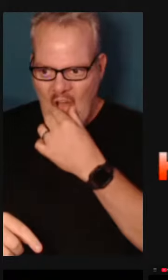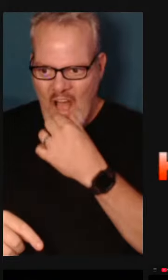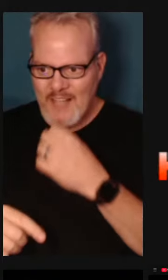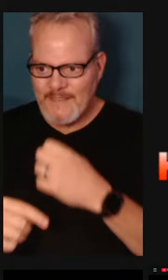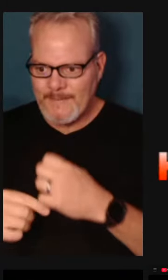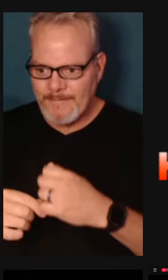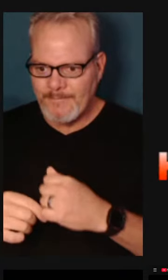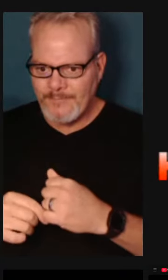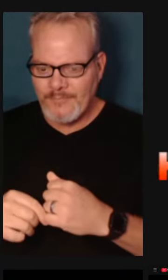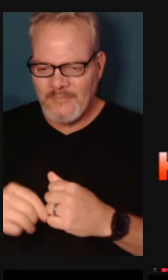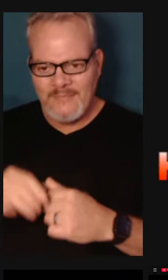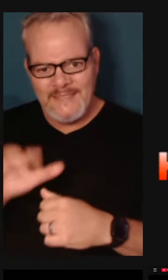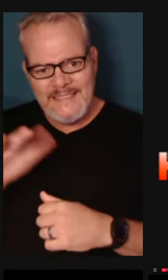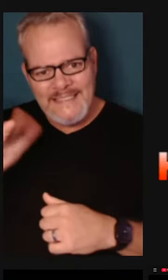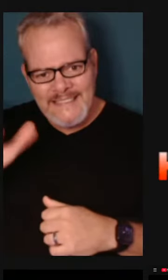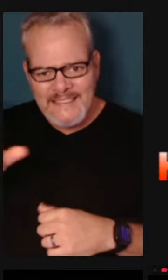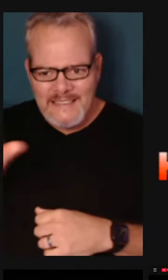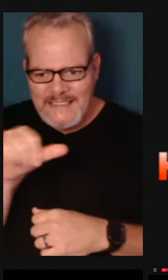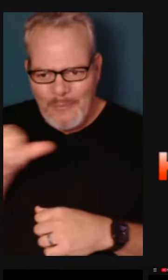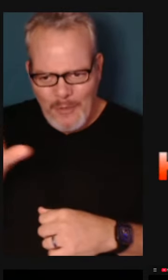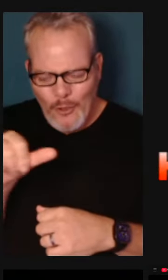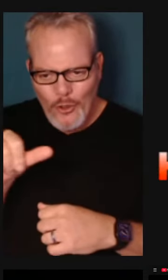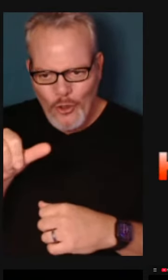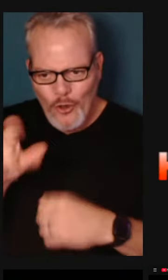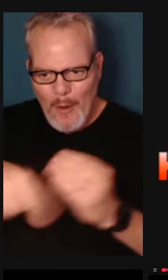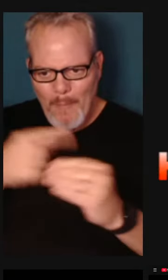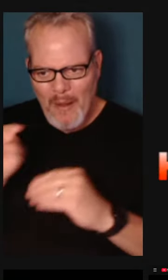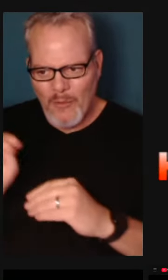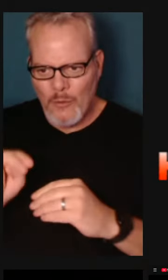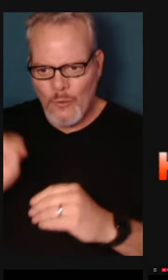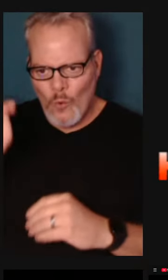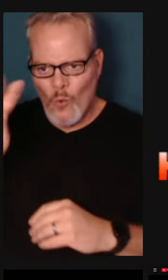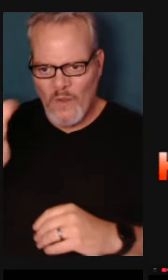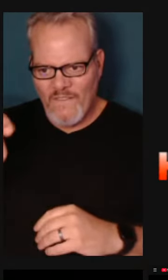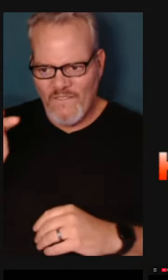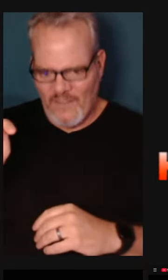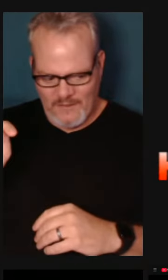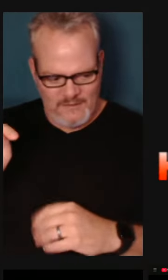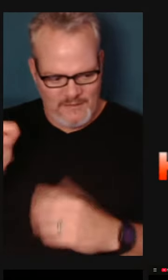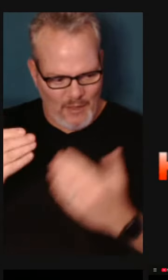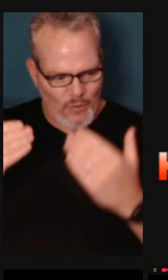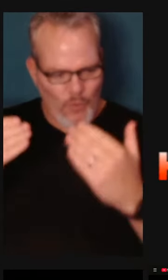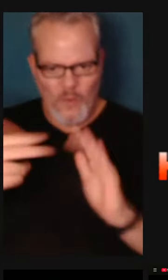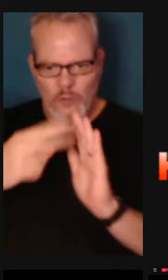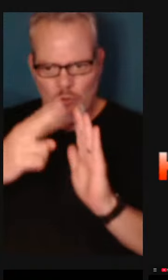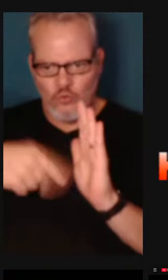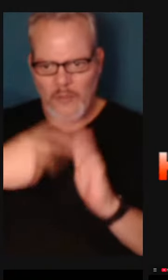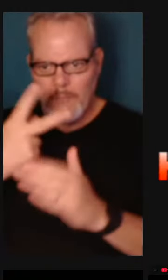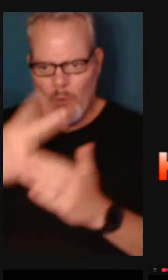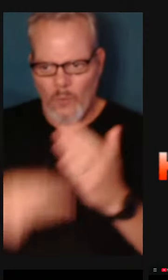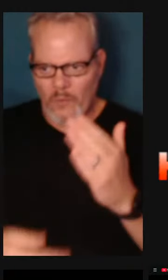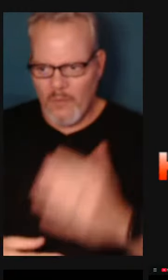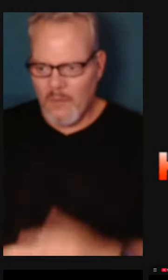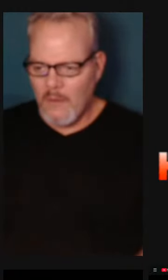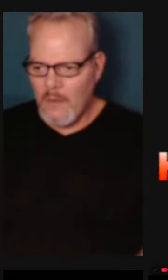of similar. They're both about that north vent. I'll go ahead and maybe read both of them for you.